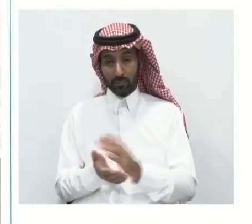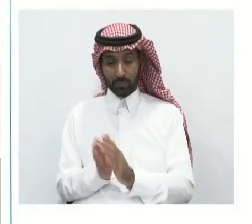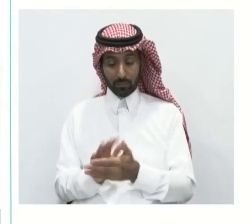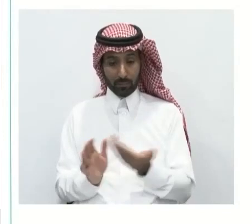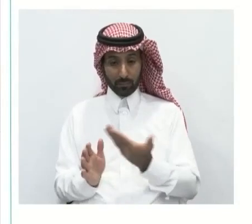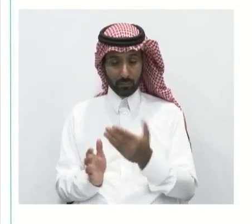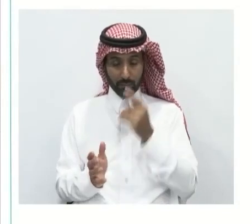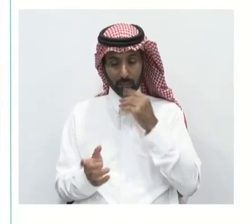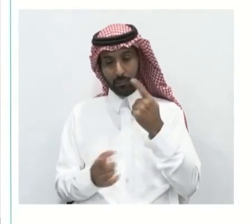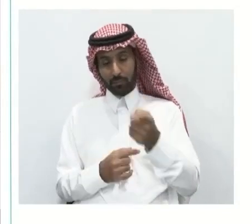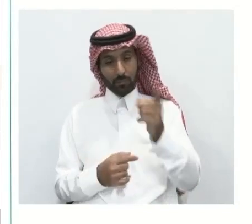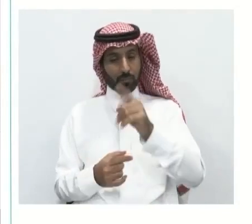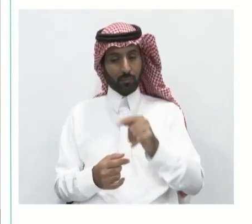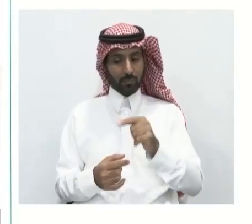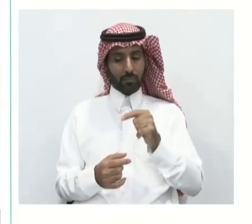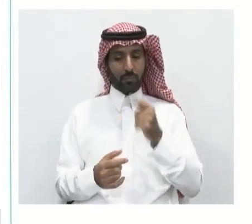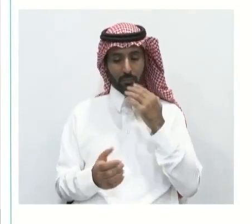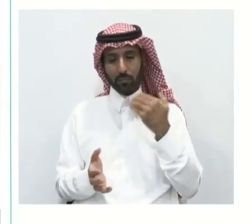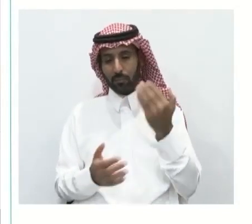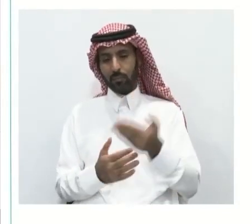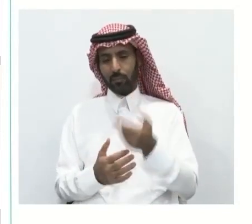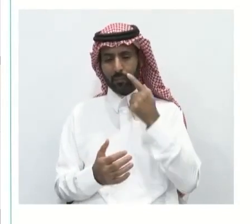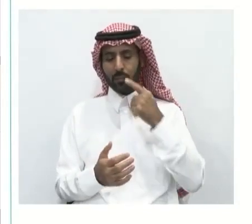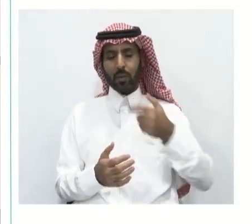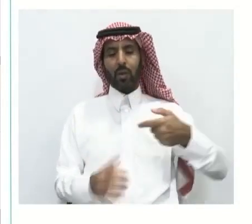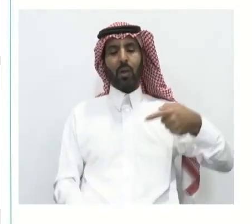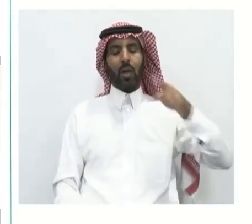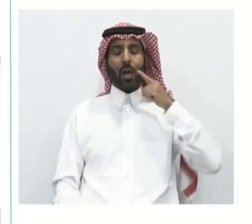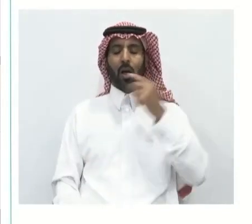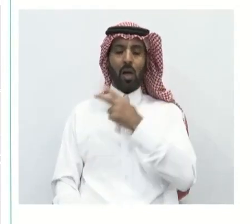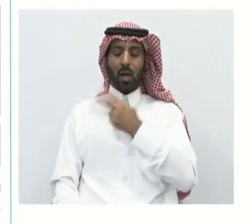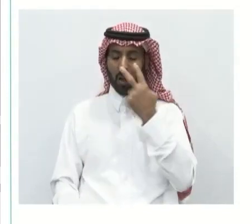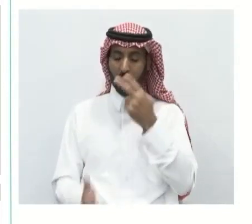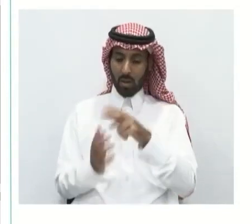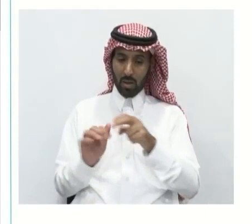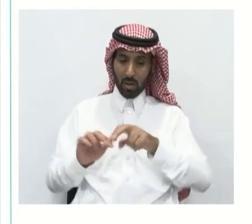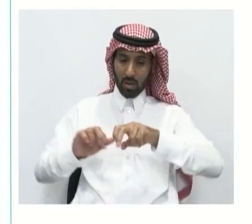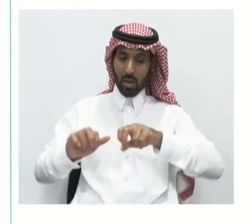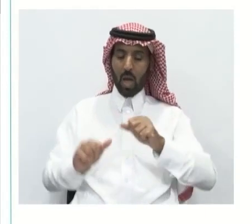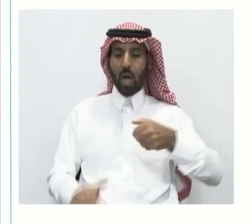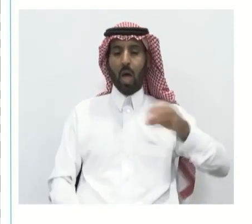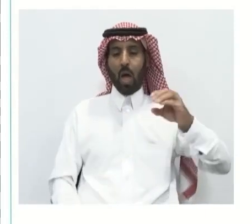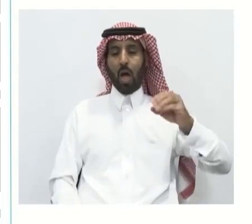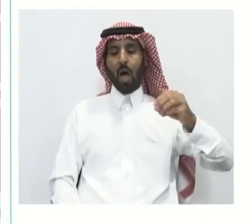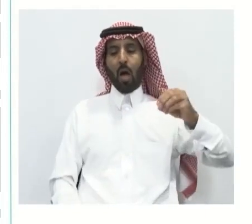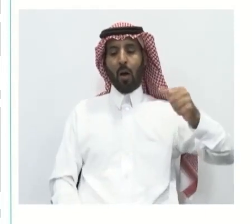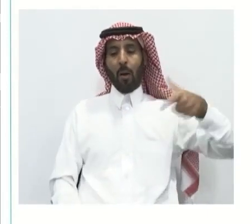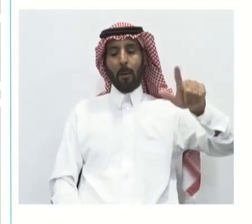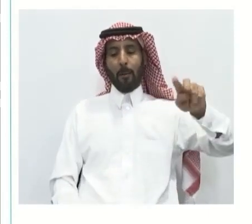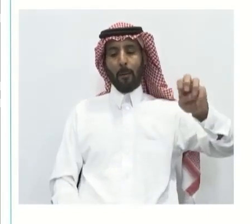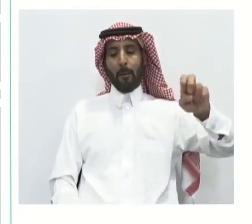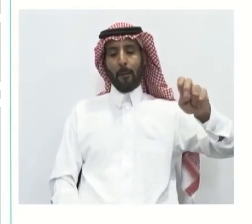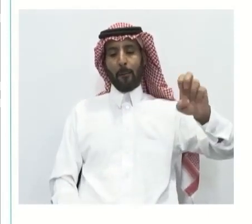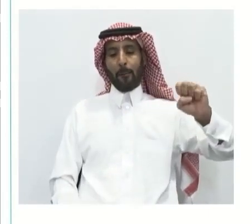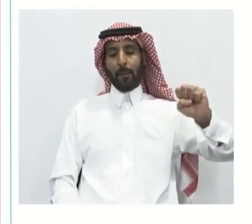one, Detective Combs was at the police station when he heard about the robbery. Mr.